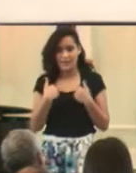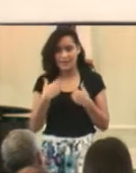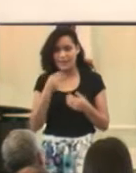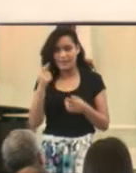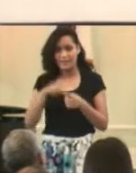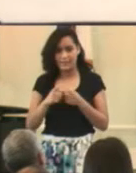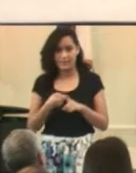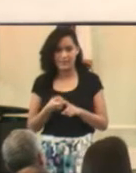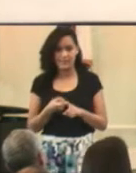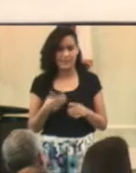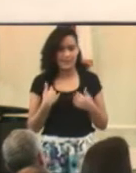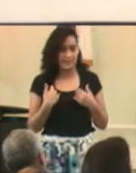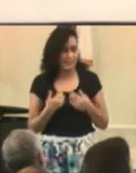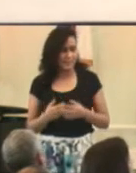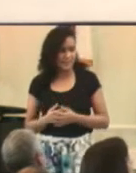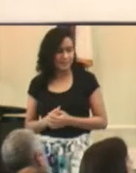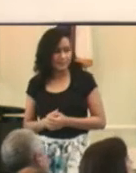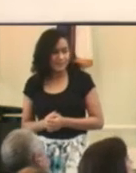Vanesh.